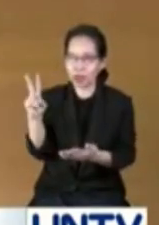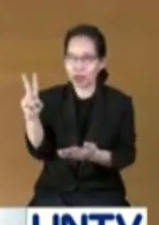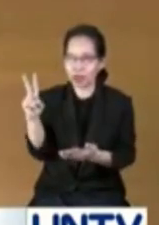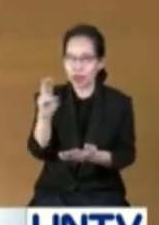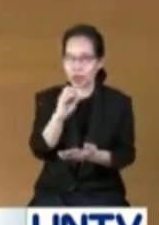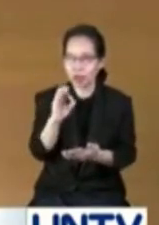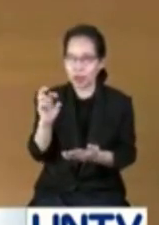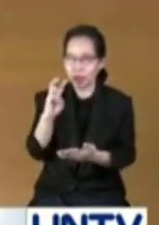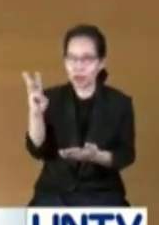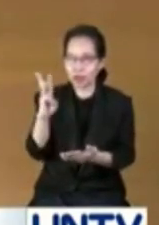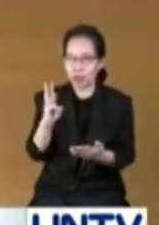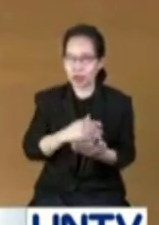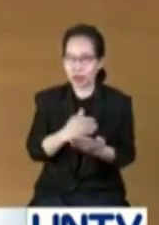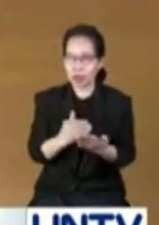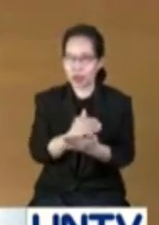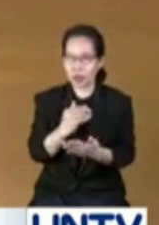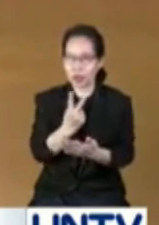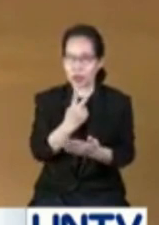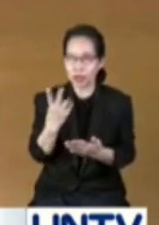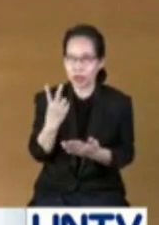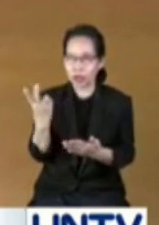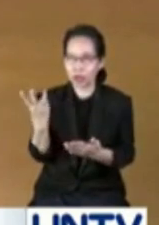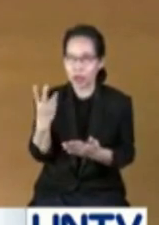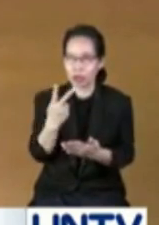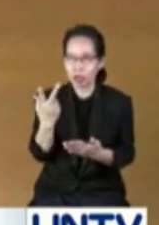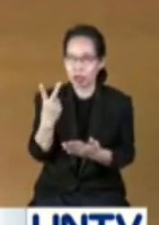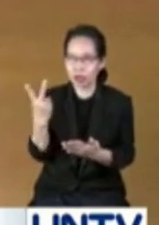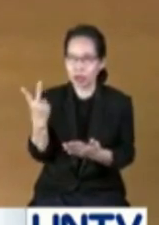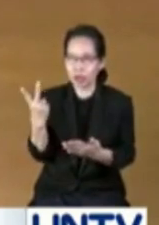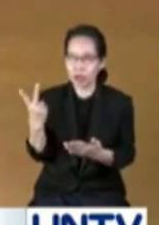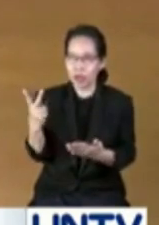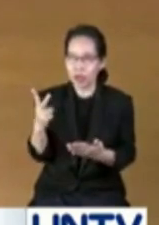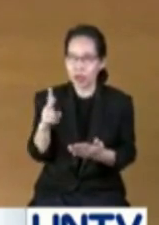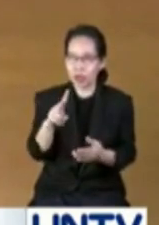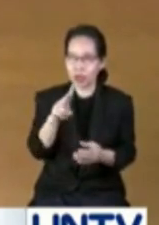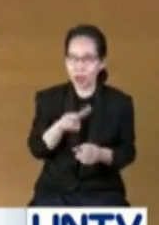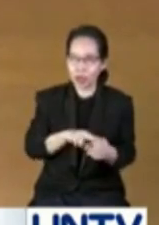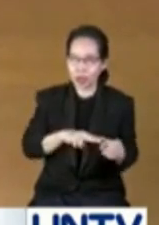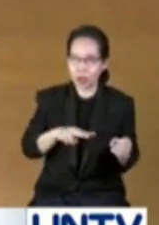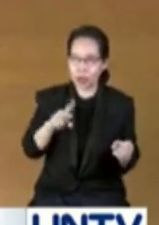contributed $32.5 billion, or roughly 1.8